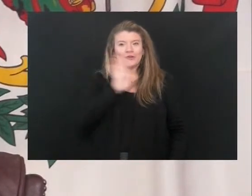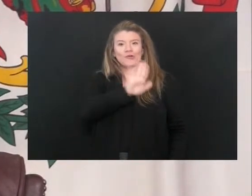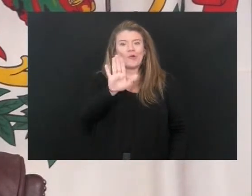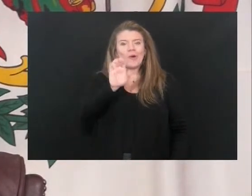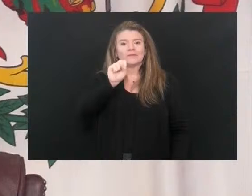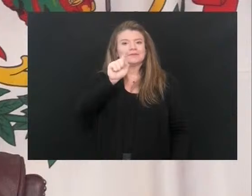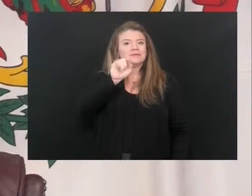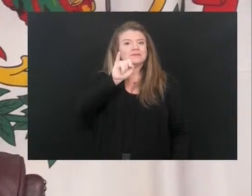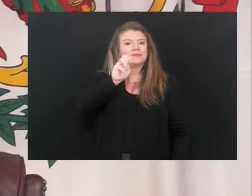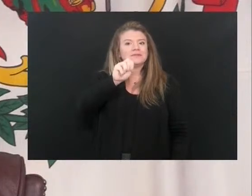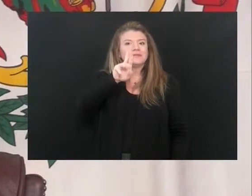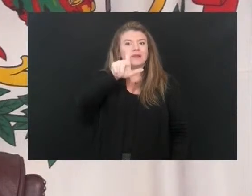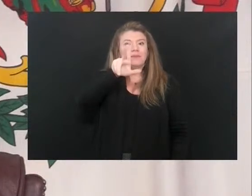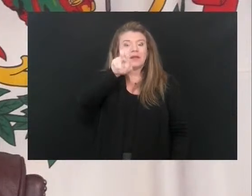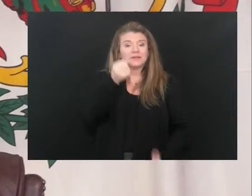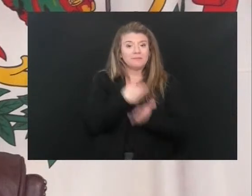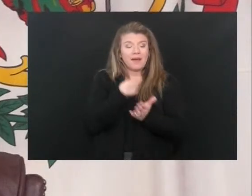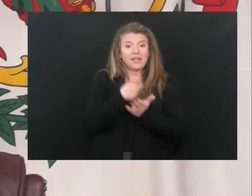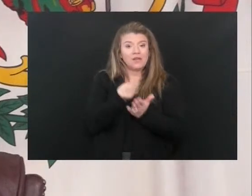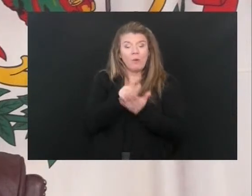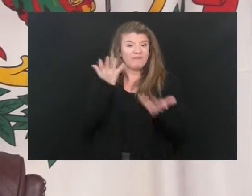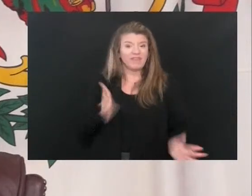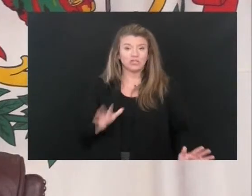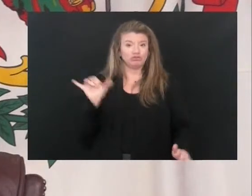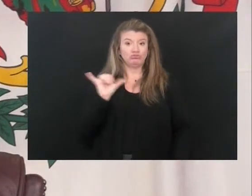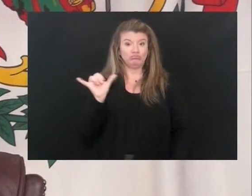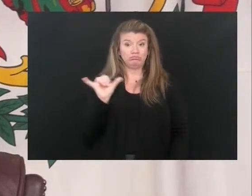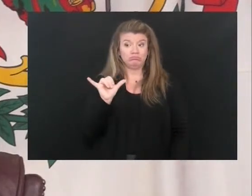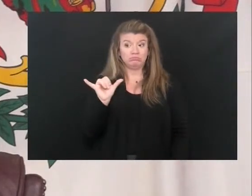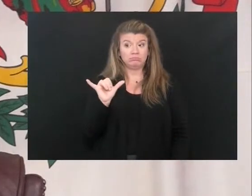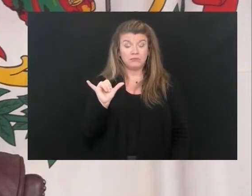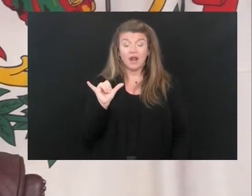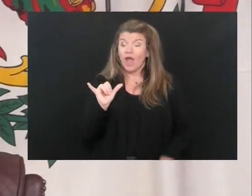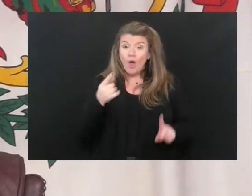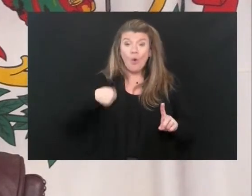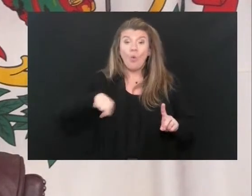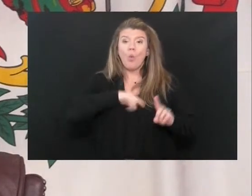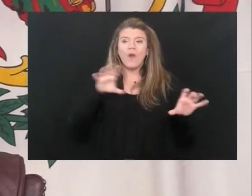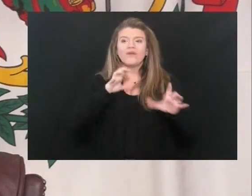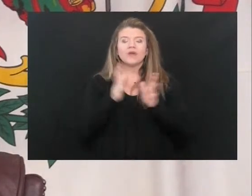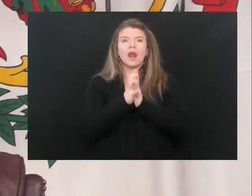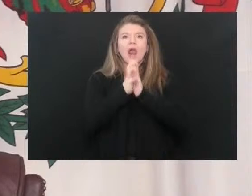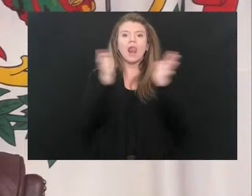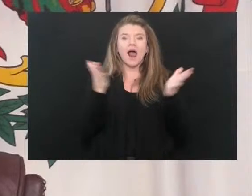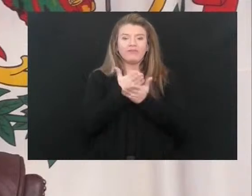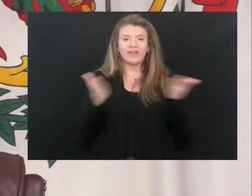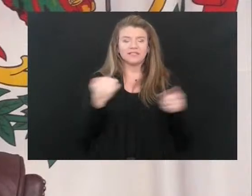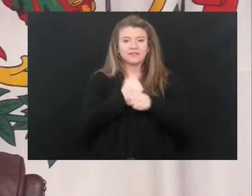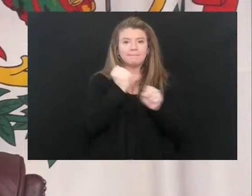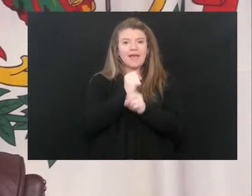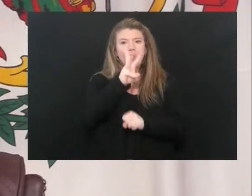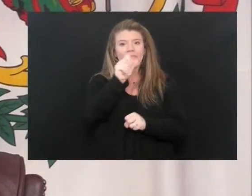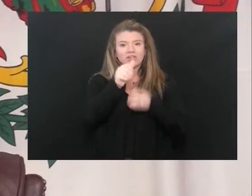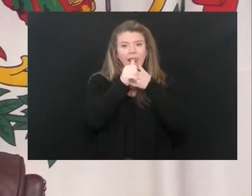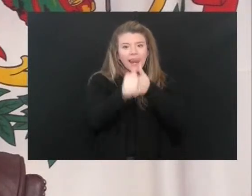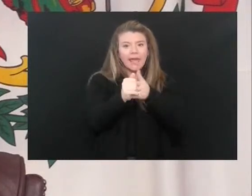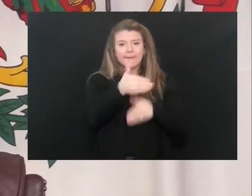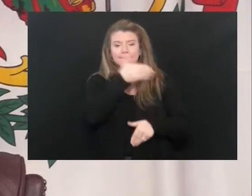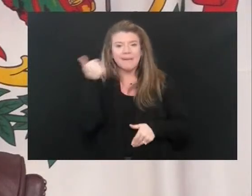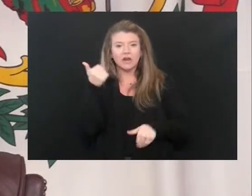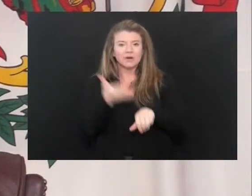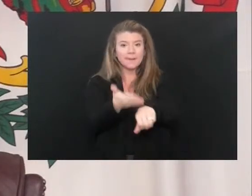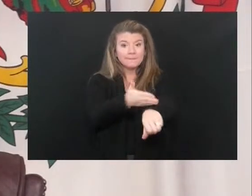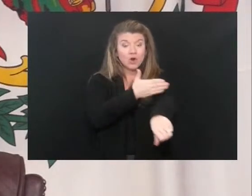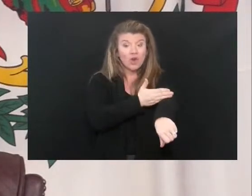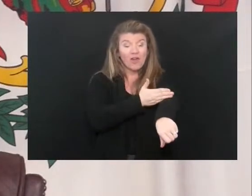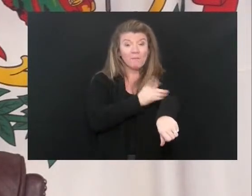too. And we've done a lot of stuff to put West Virginia on a glide path to make West Virginia better. But when those